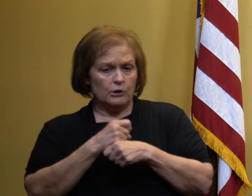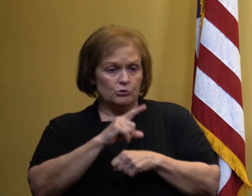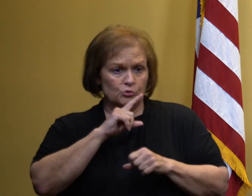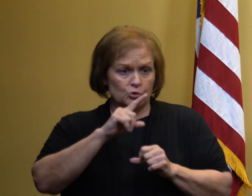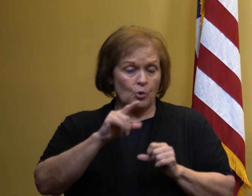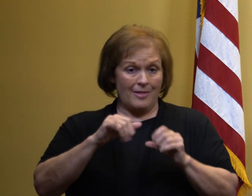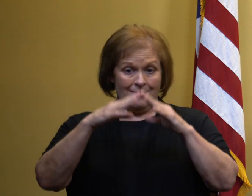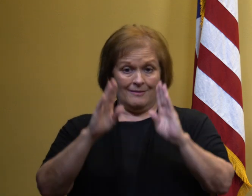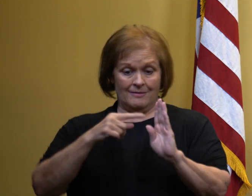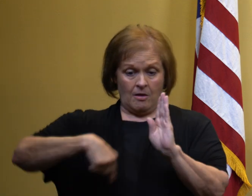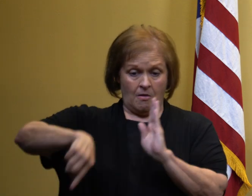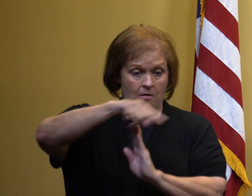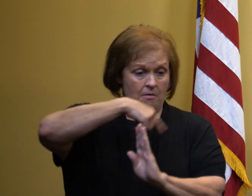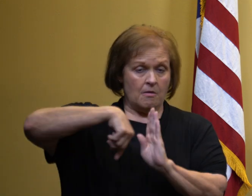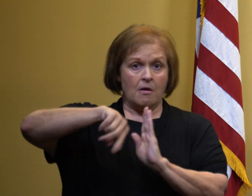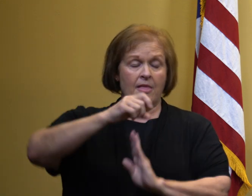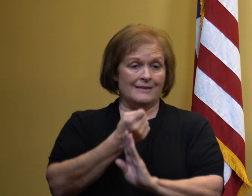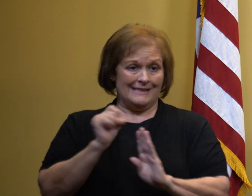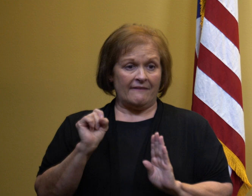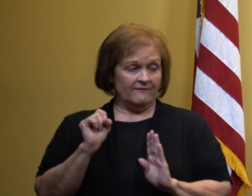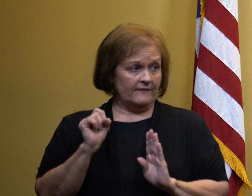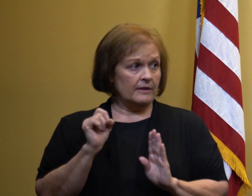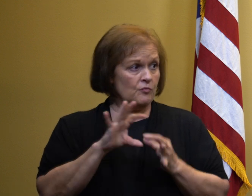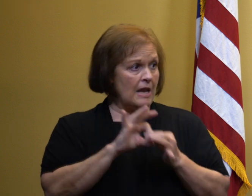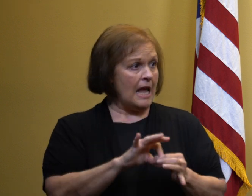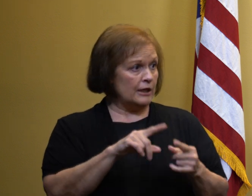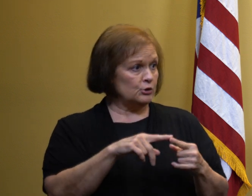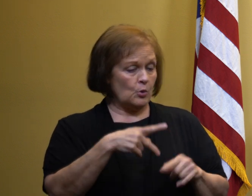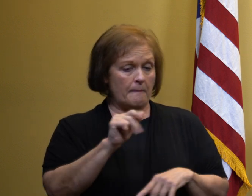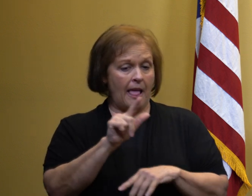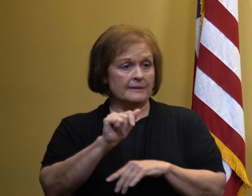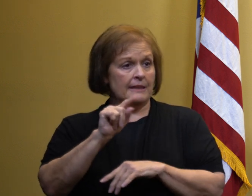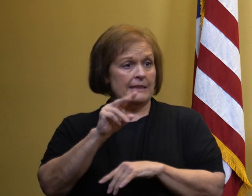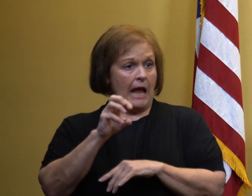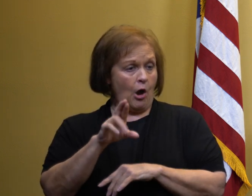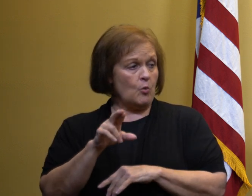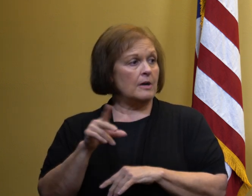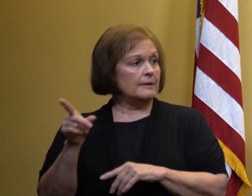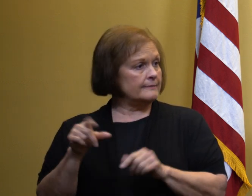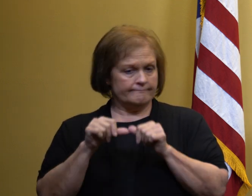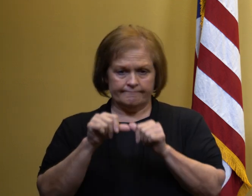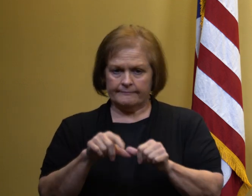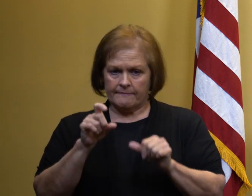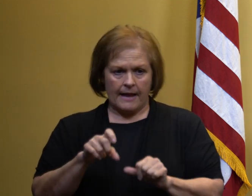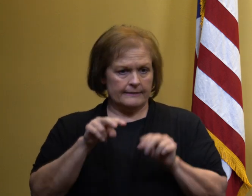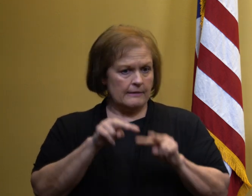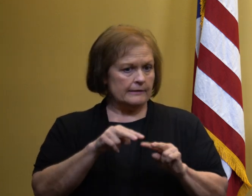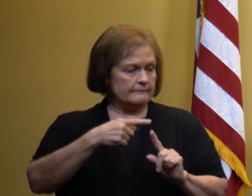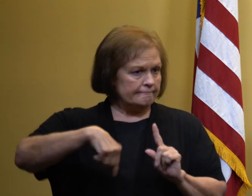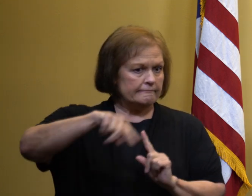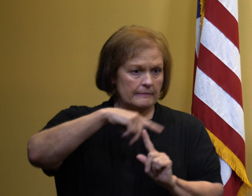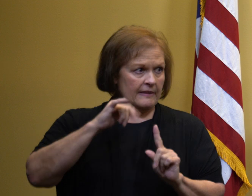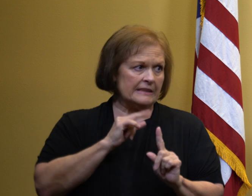all around and relative to safety measures as it relates to Plaza Tower. It's ongoing, it needs to be, it's just that serious,